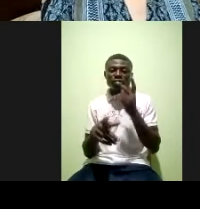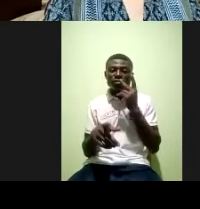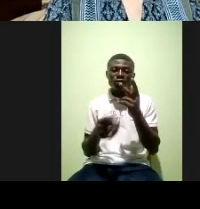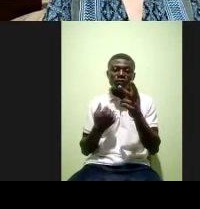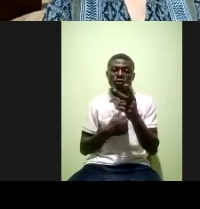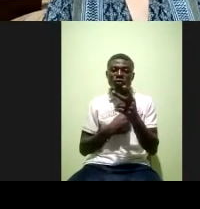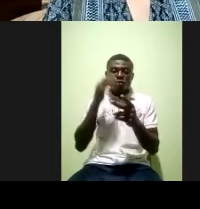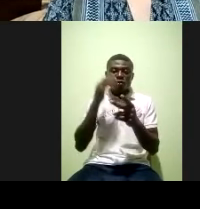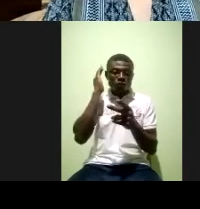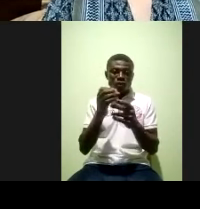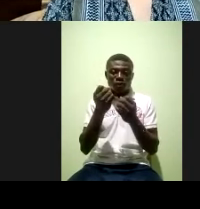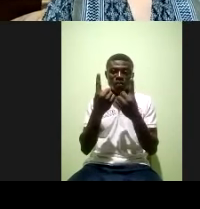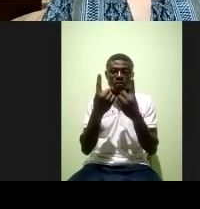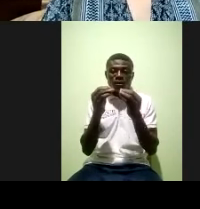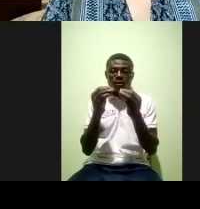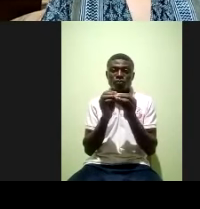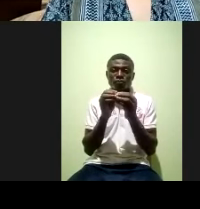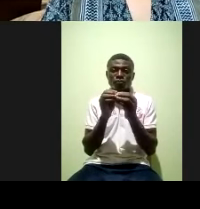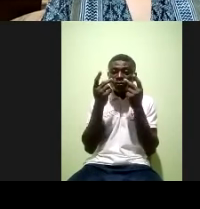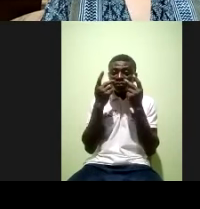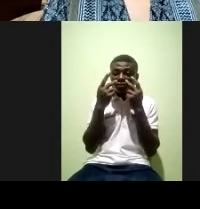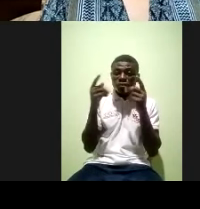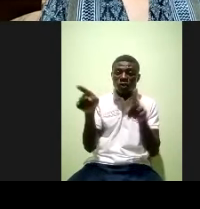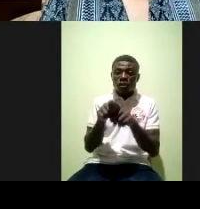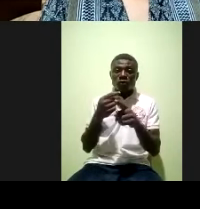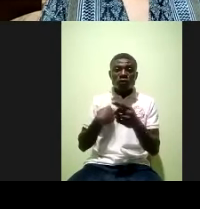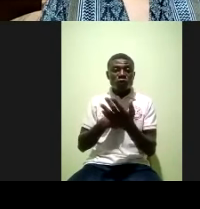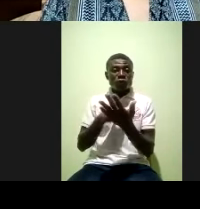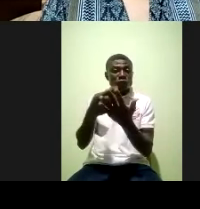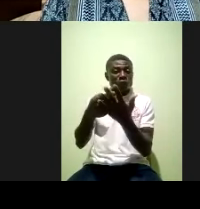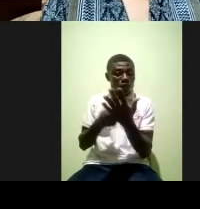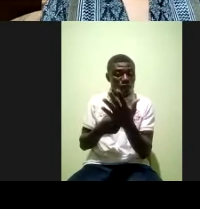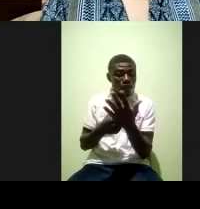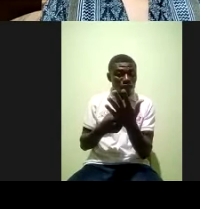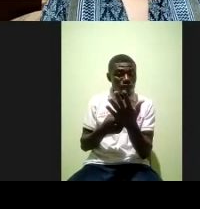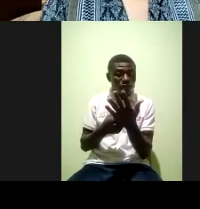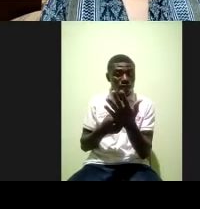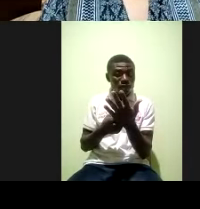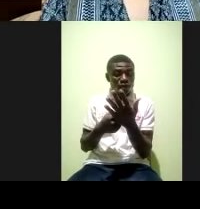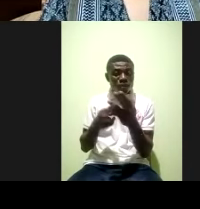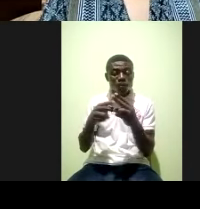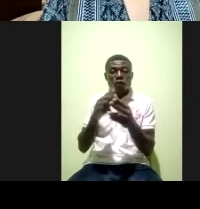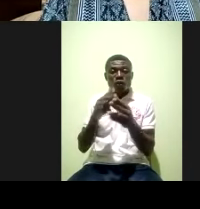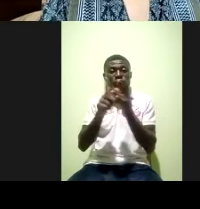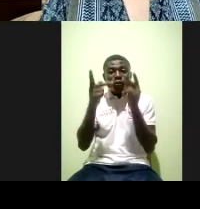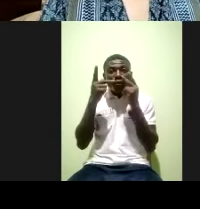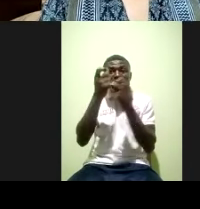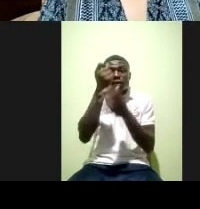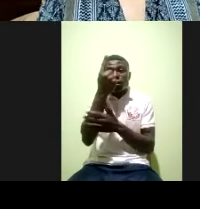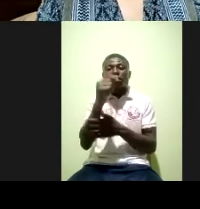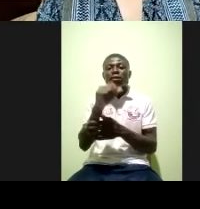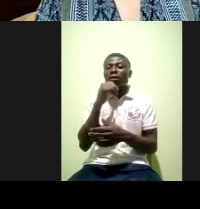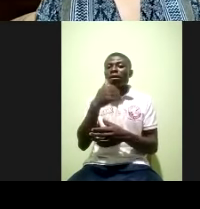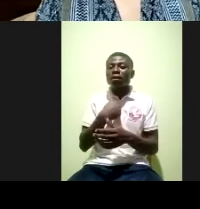here. So as we discussed as it's clear from this movie that there are no